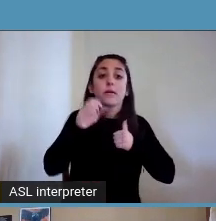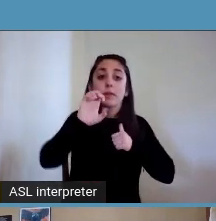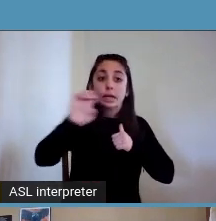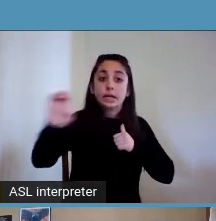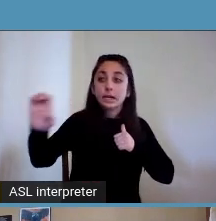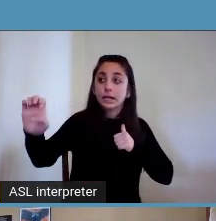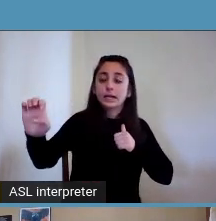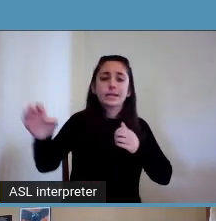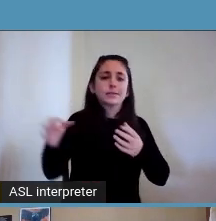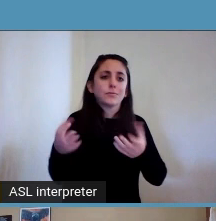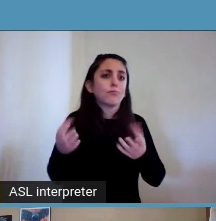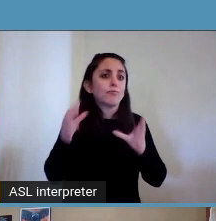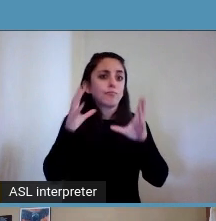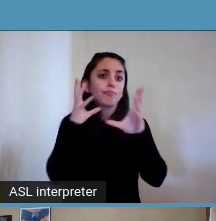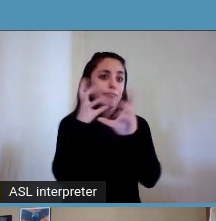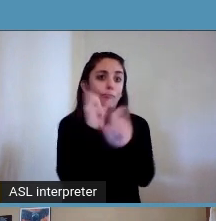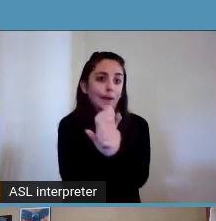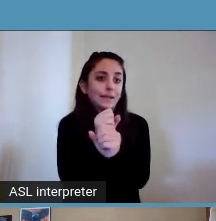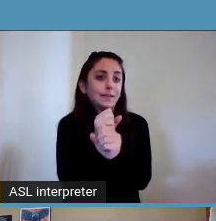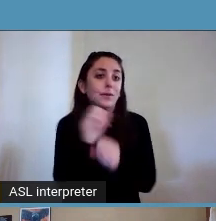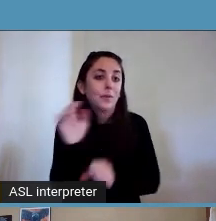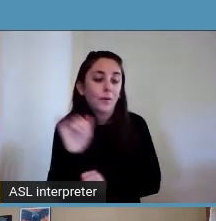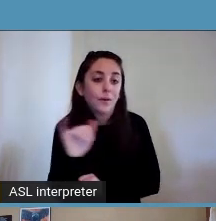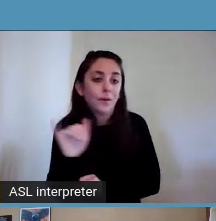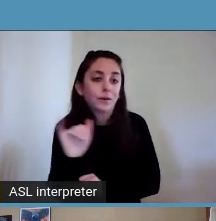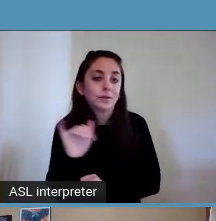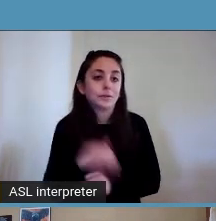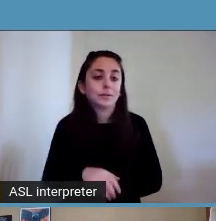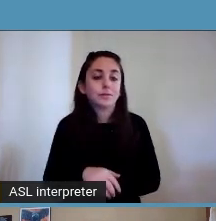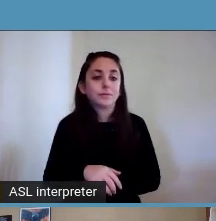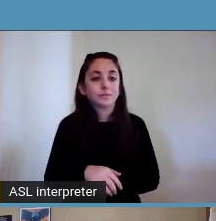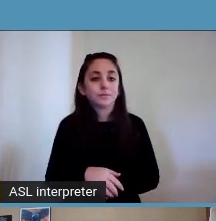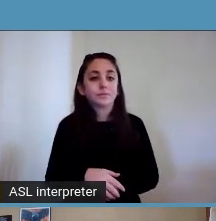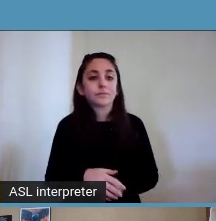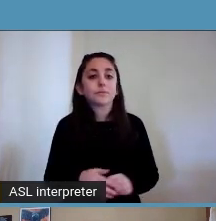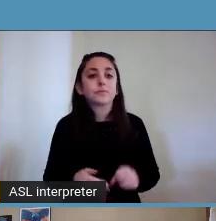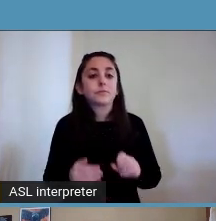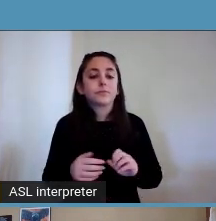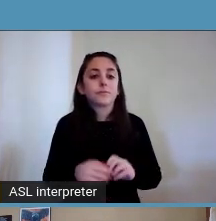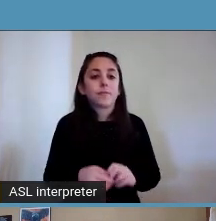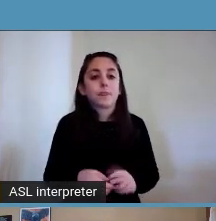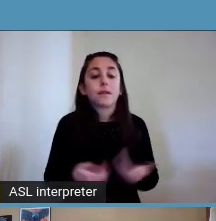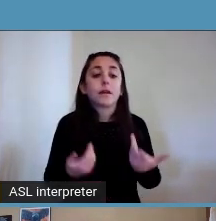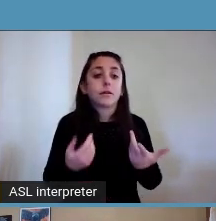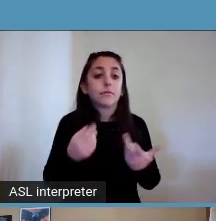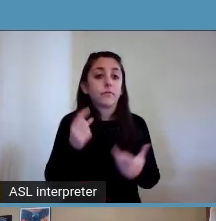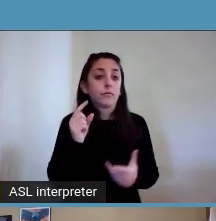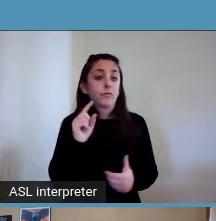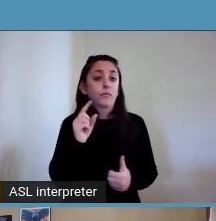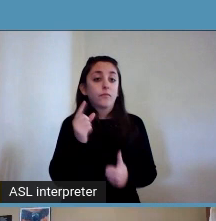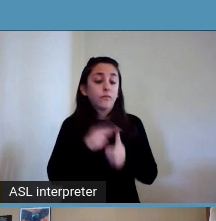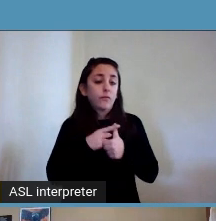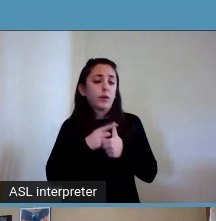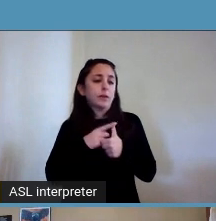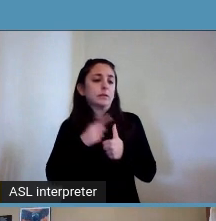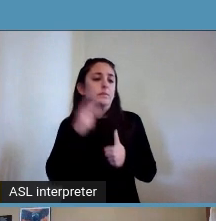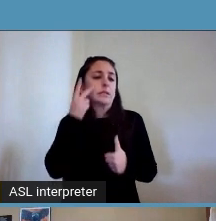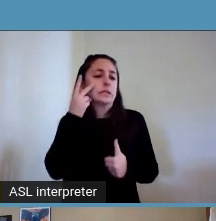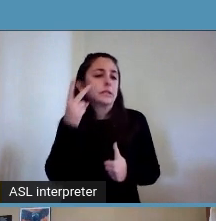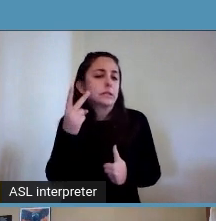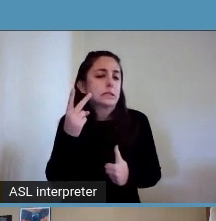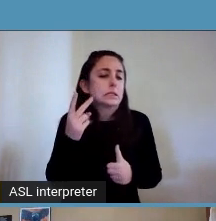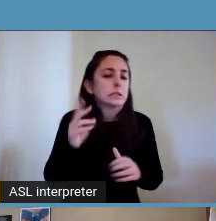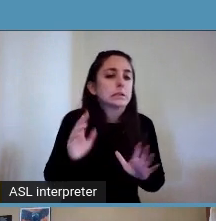And I did post this to my personal account first as I was testing it out. And it got a lot of exciting